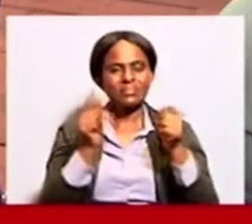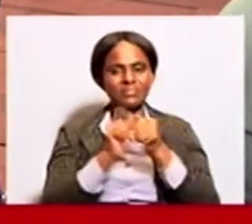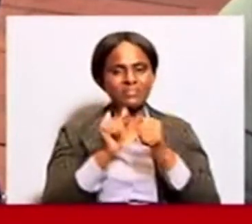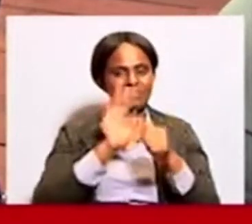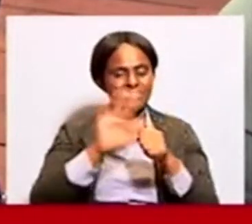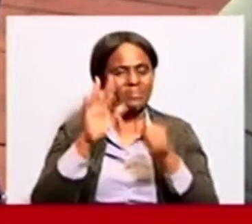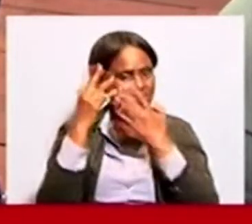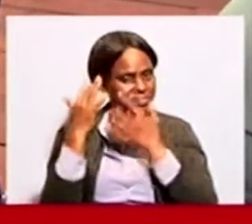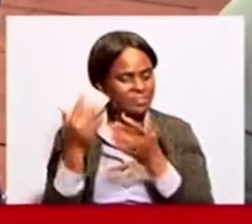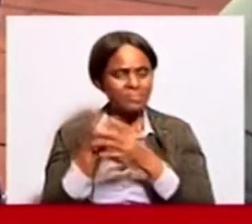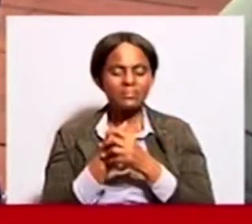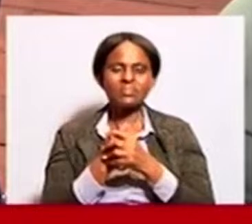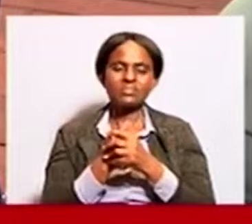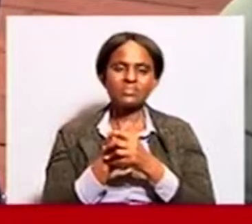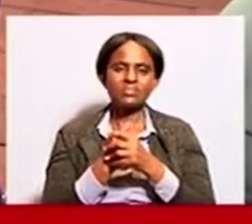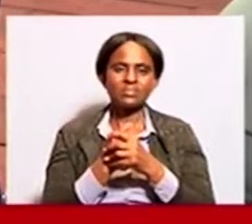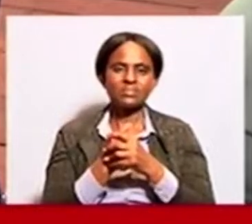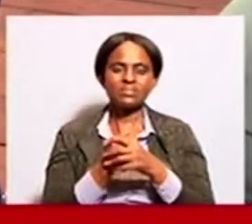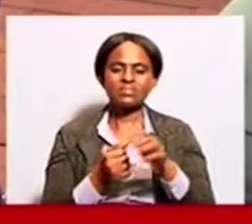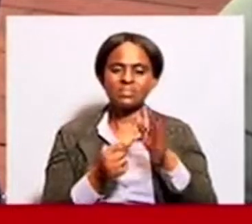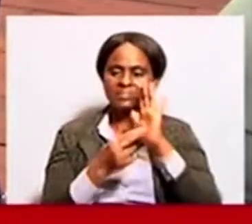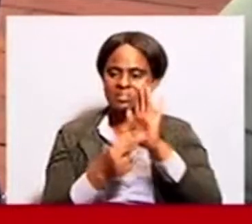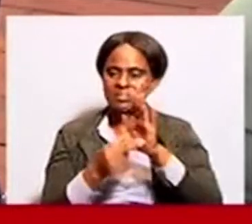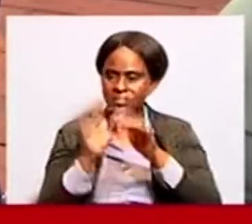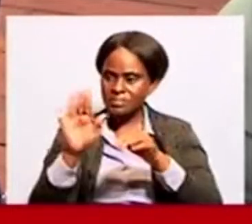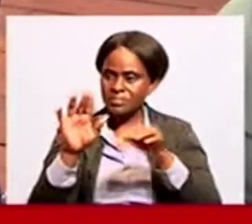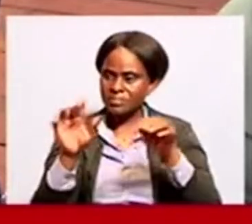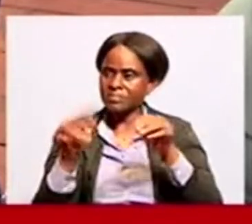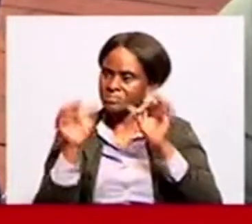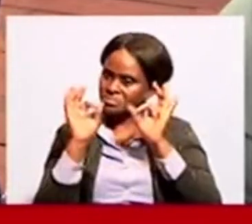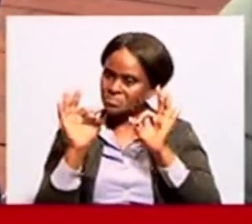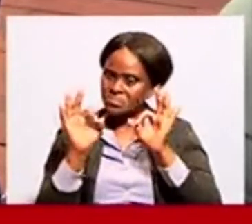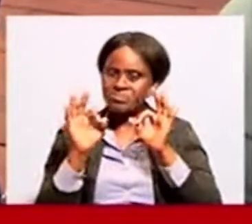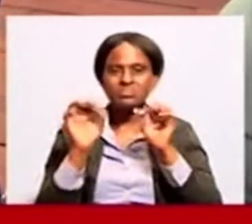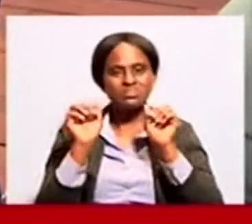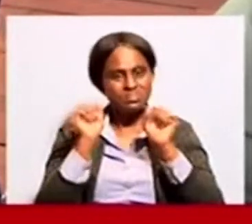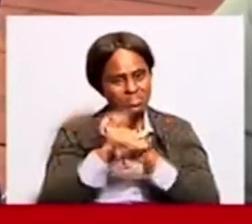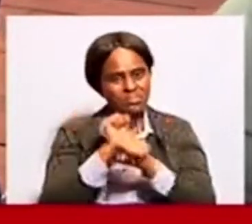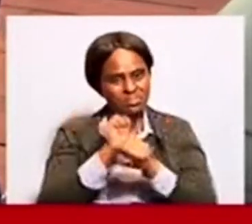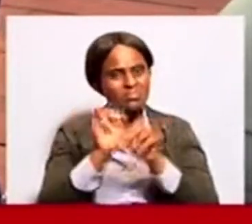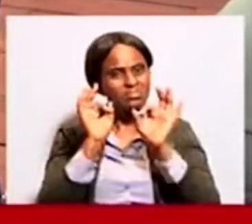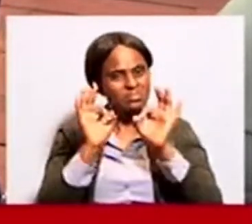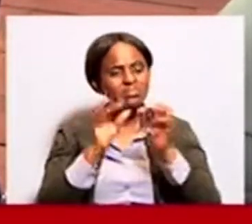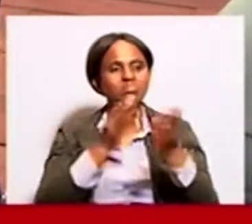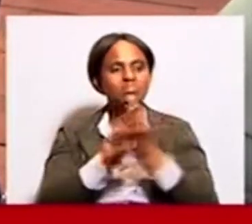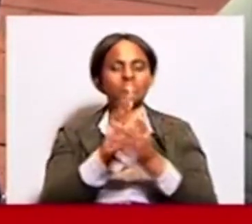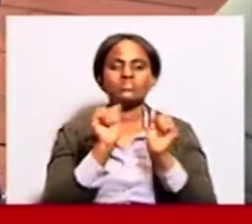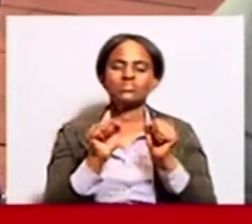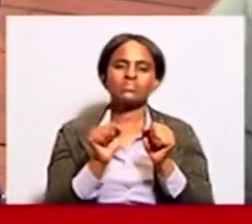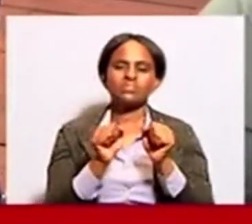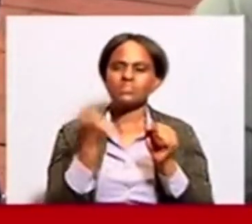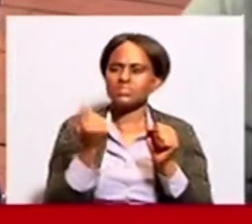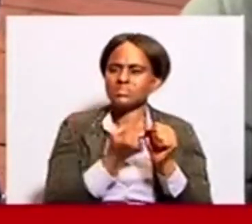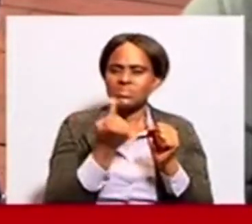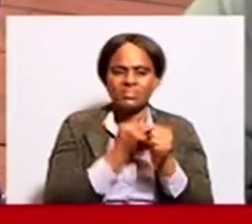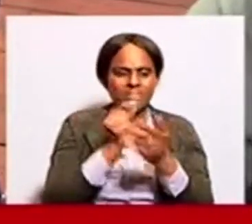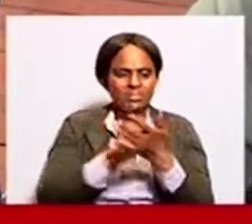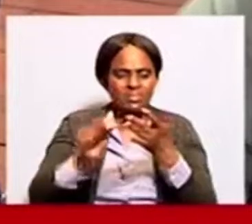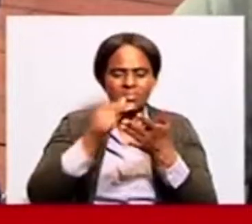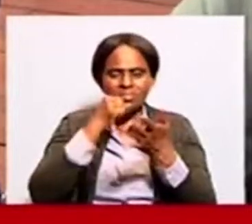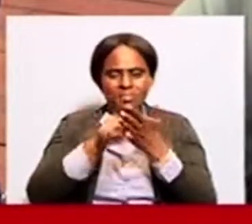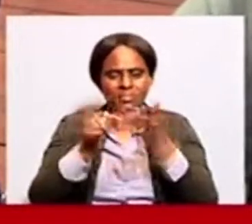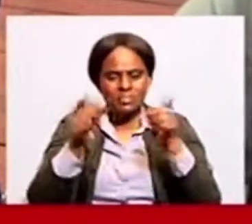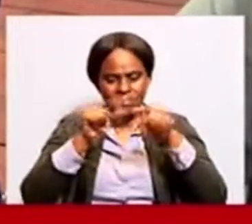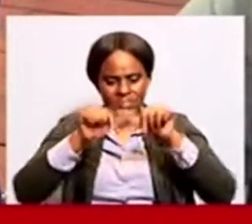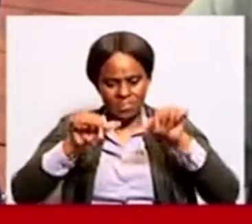expectations. Show your side that you are credible, you can do things properly. You only write a letter when the